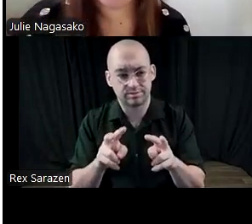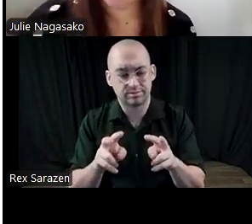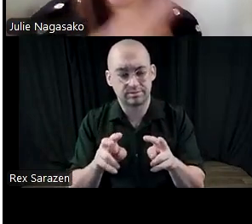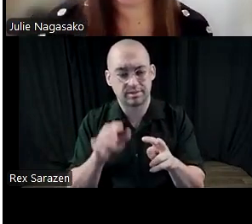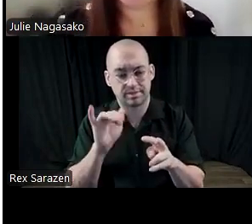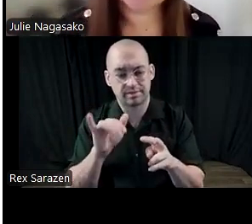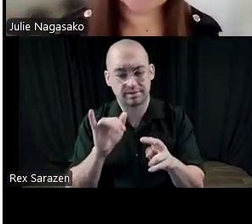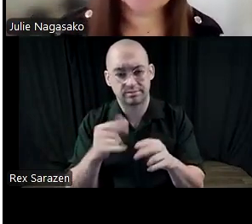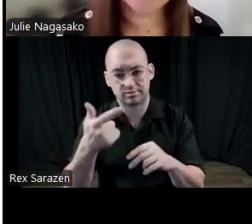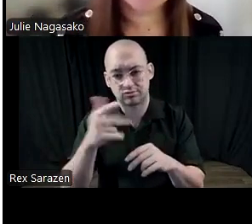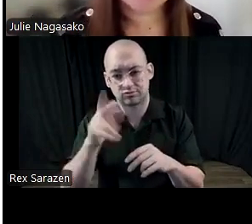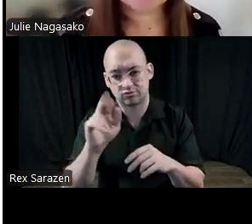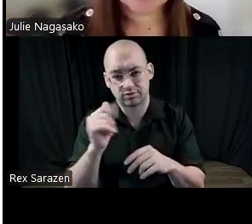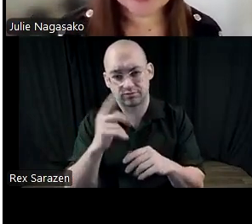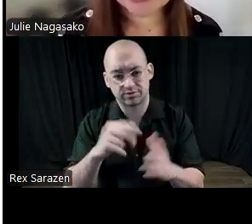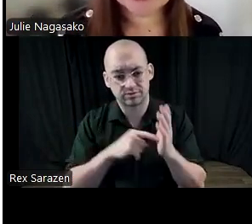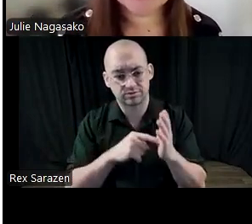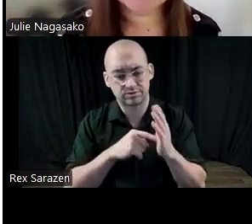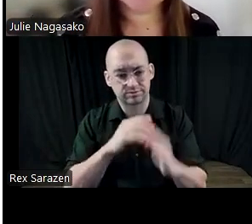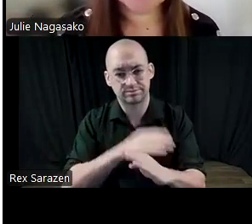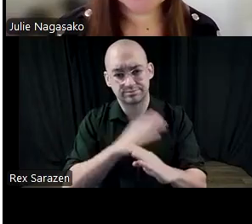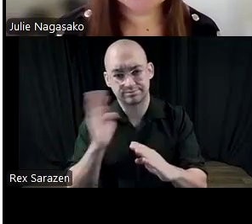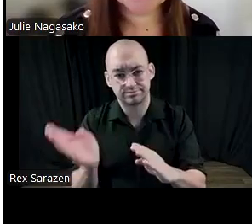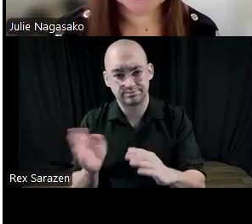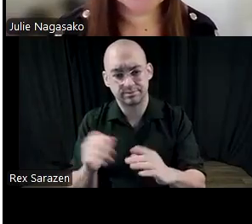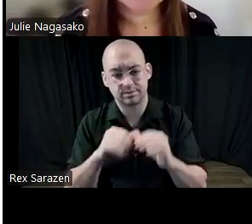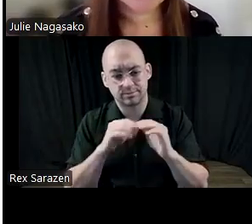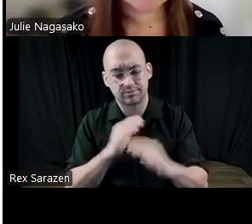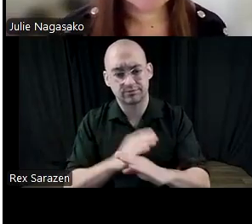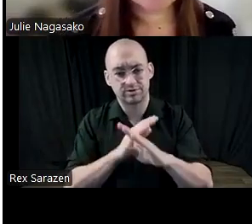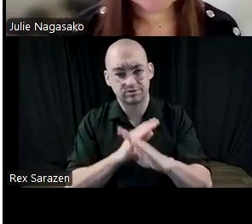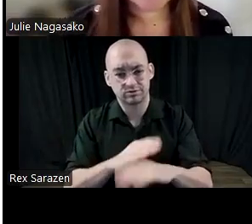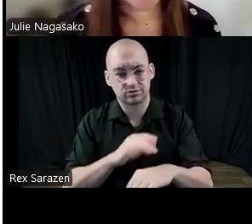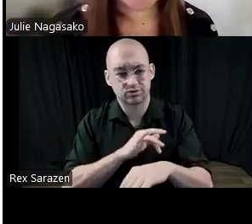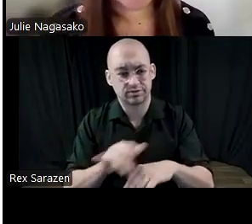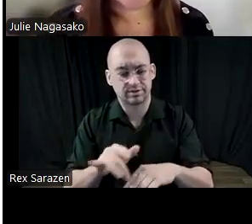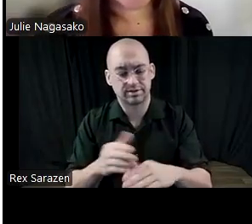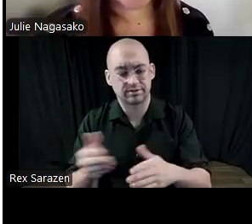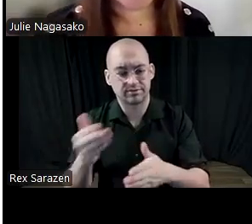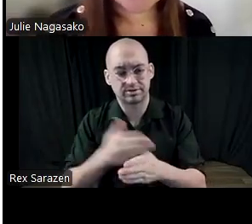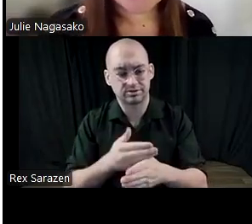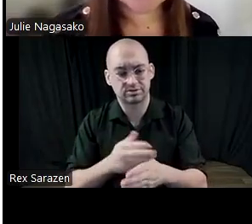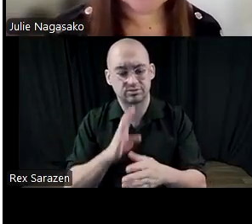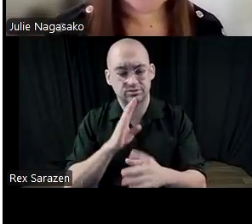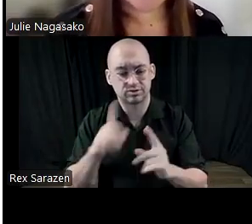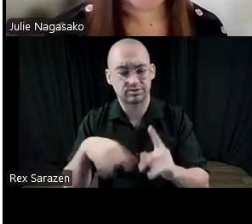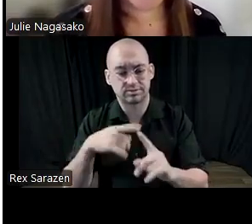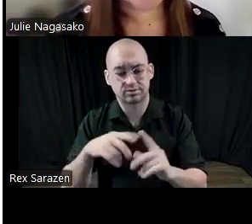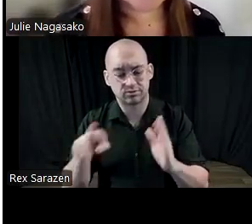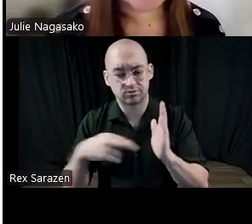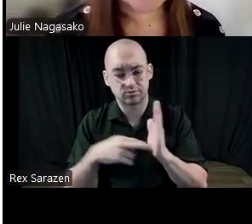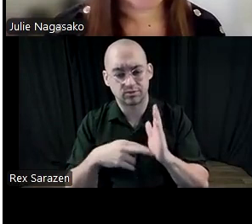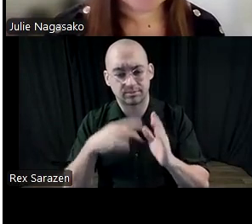graphic shows kind of a continuum of prevention and early intervention. And when we're talking about the role of public health,